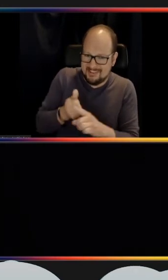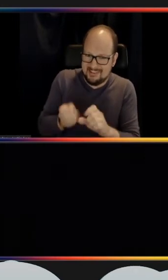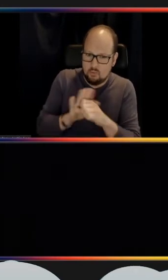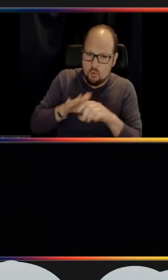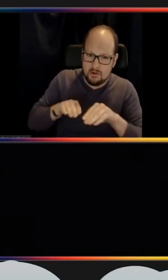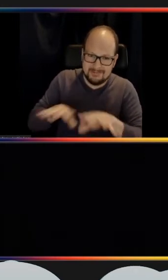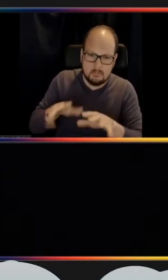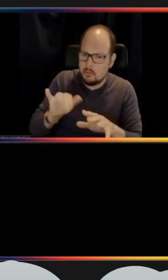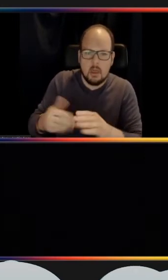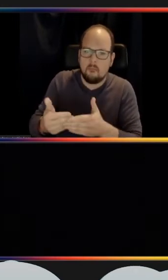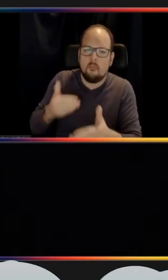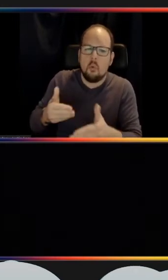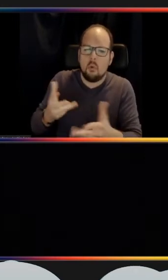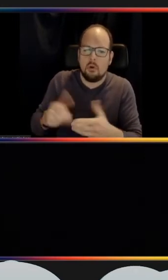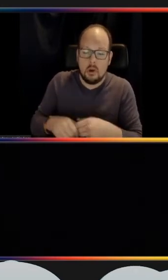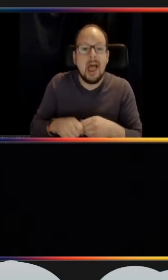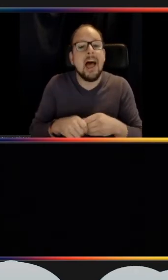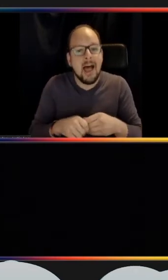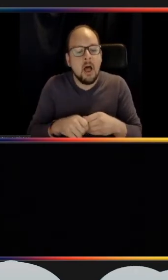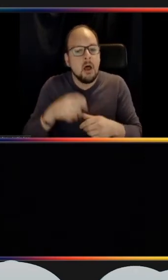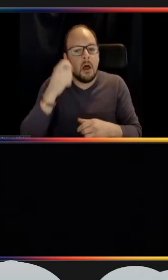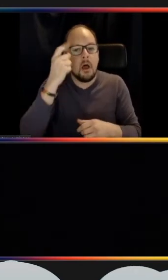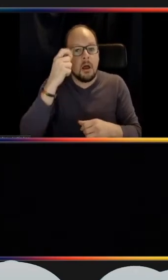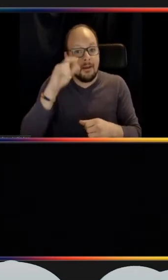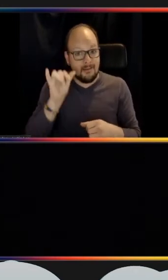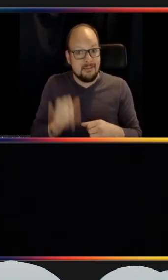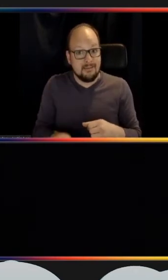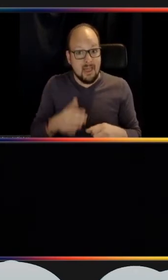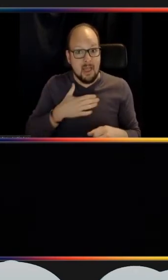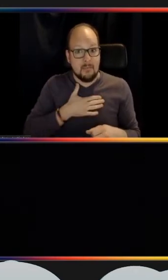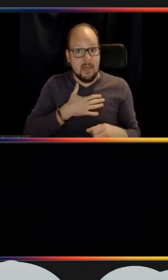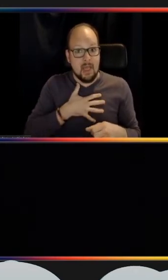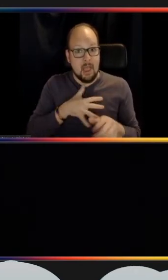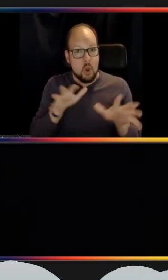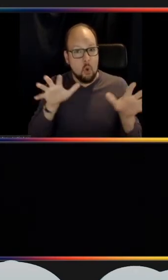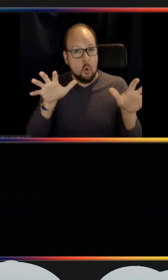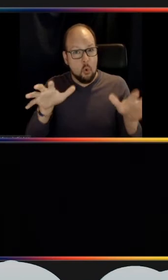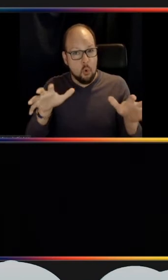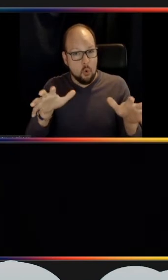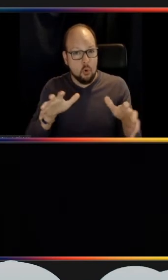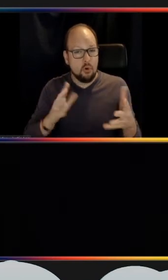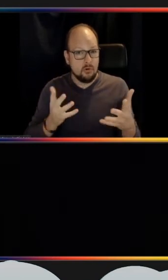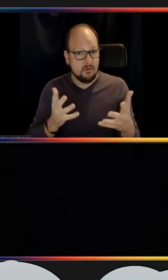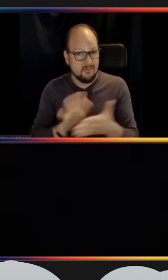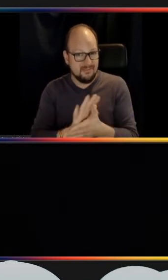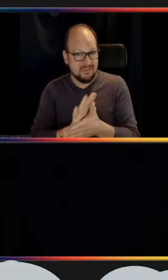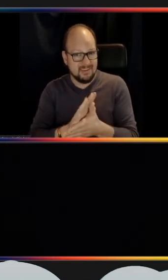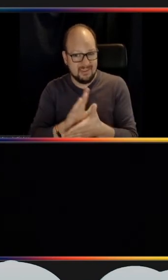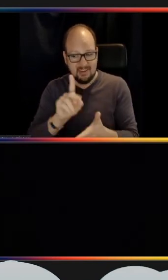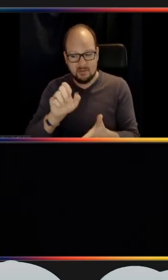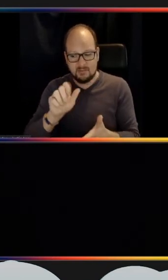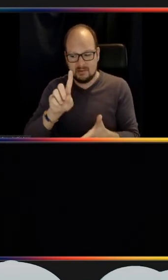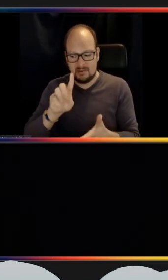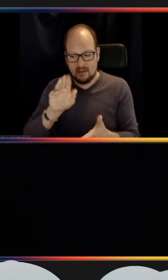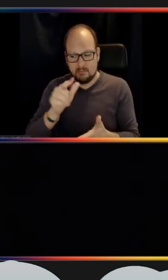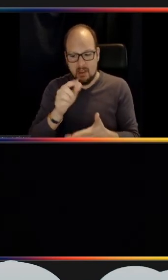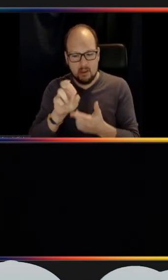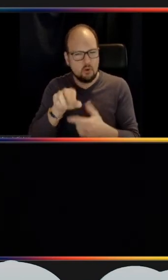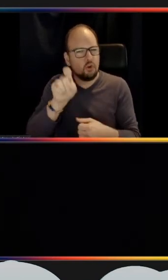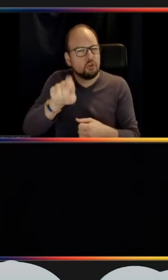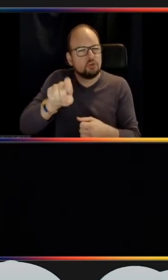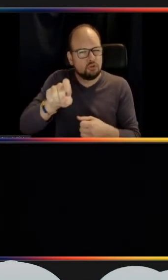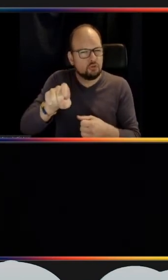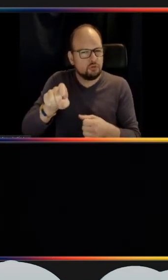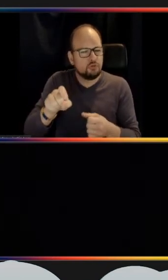I was actually supposed to take my horror film Dembanger to South by Southwest in March. So that would have happened, but